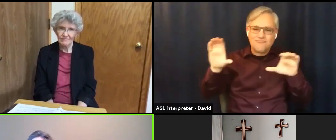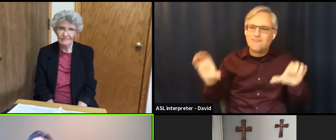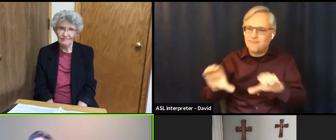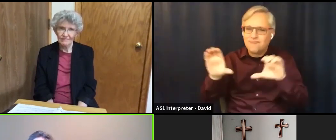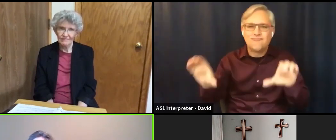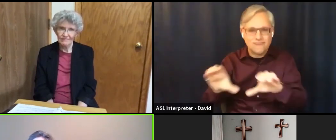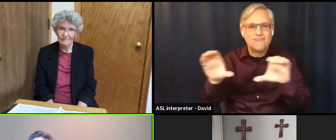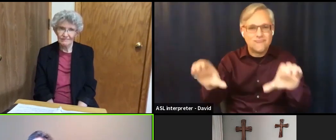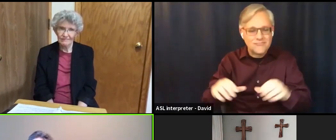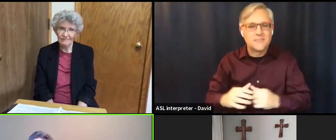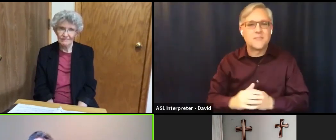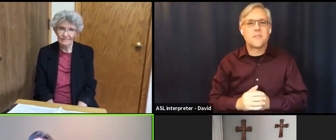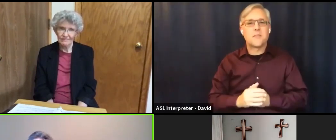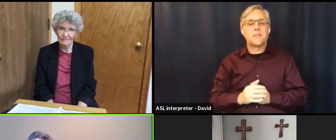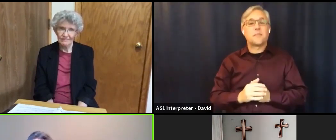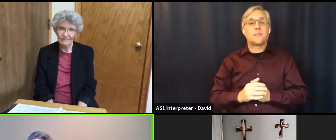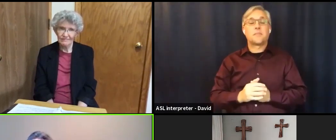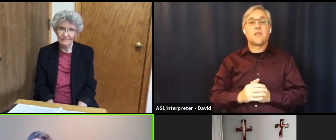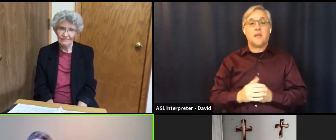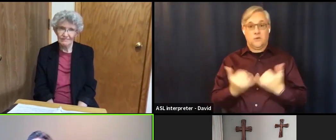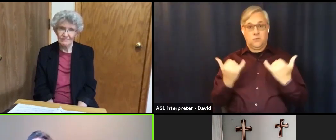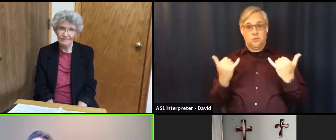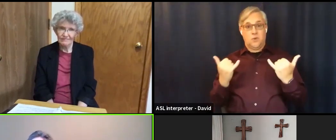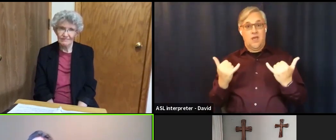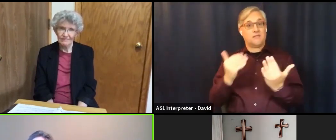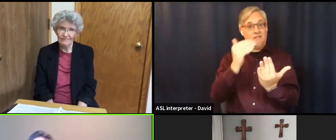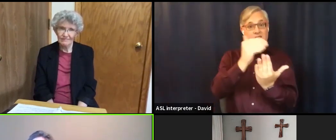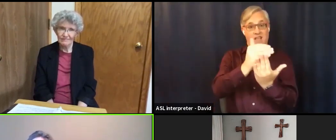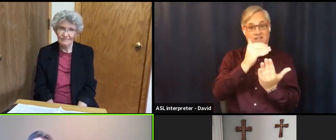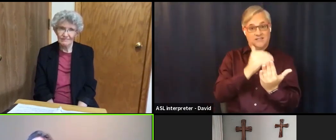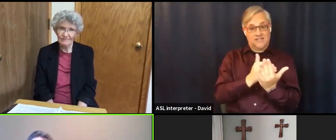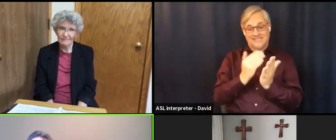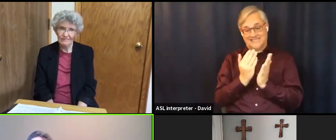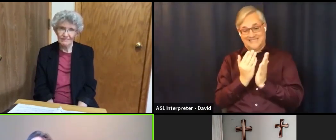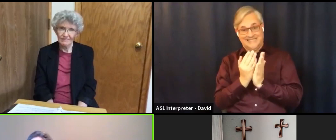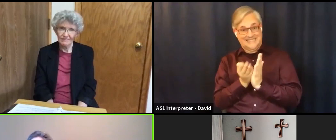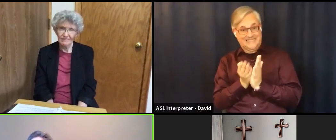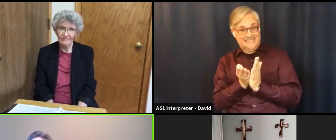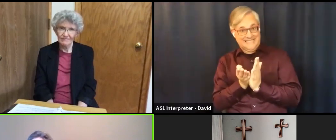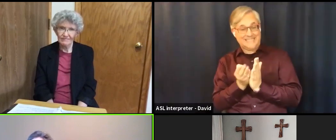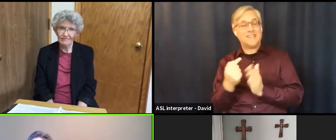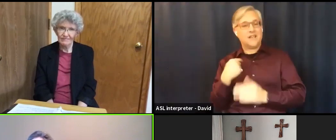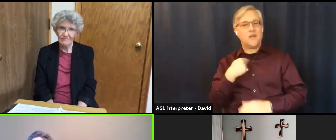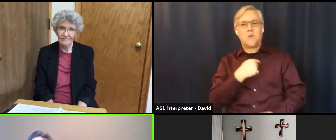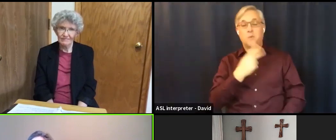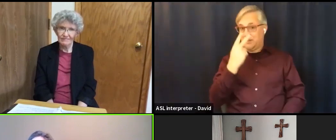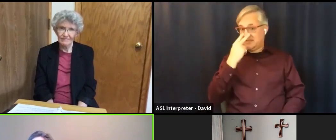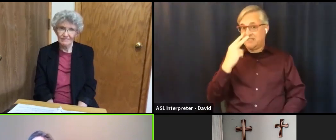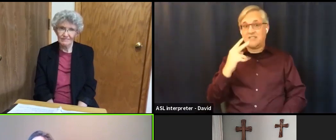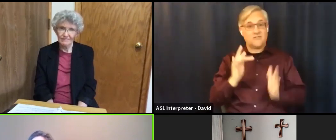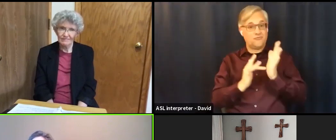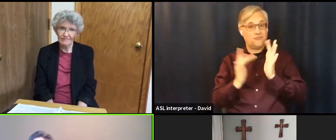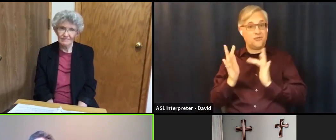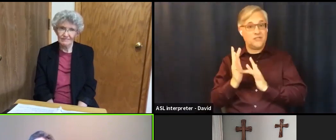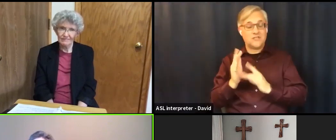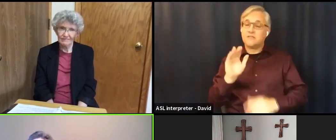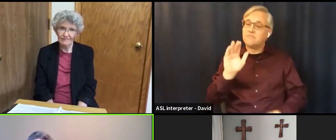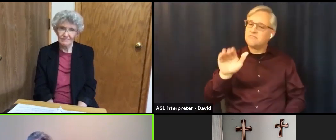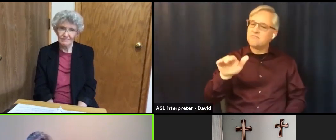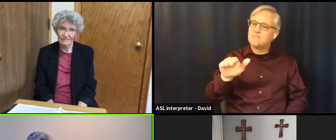And at the end of the lesson today, we hear or see Jesus say to Peter, "Follow